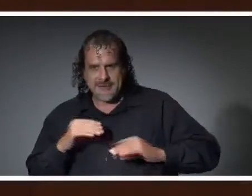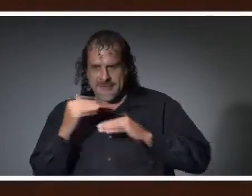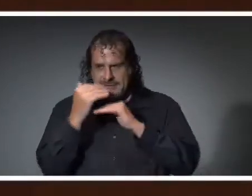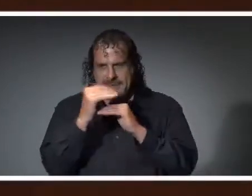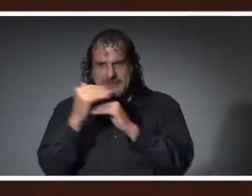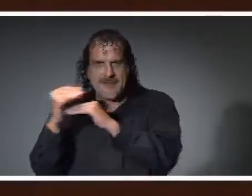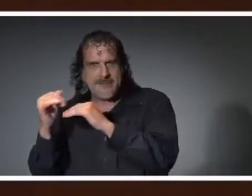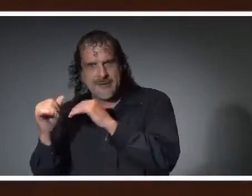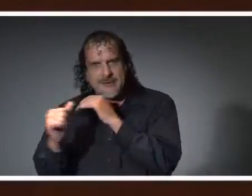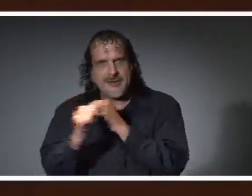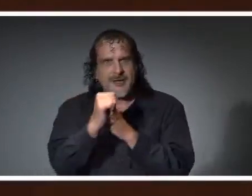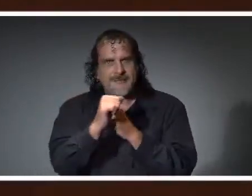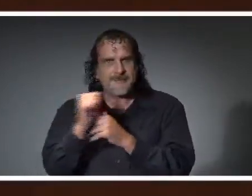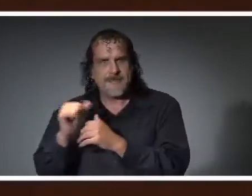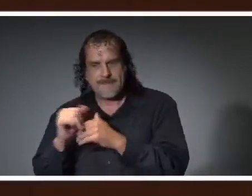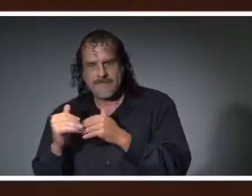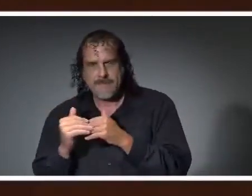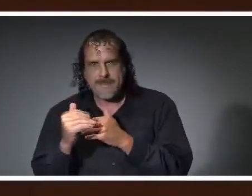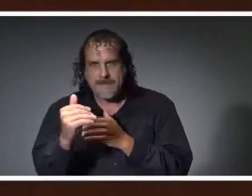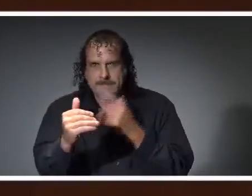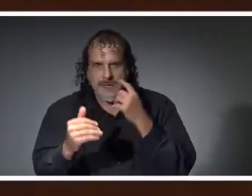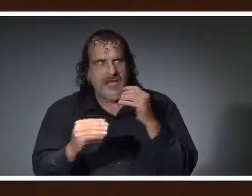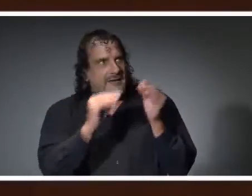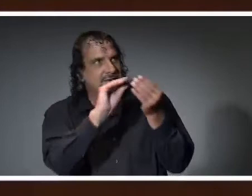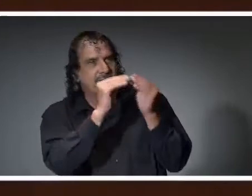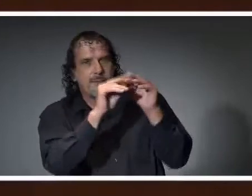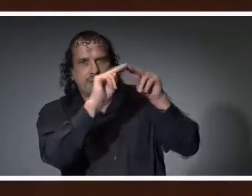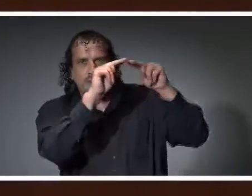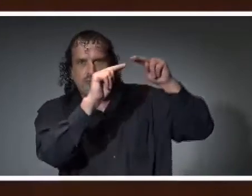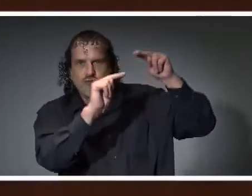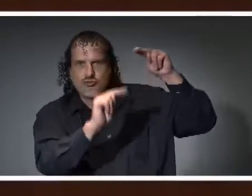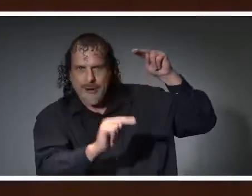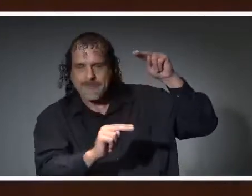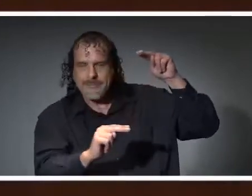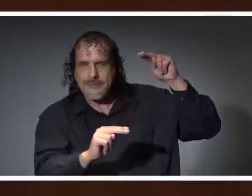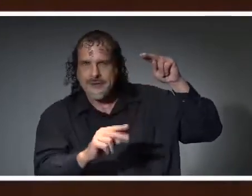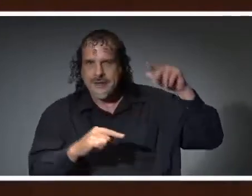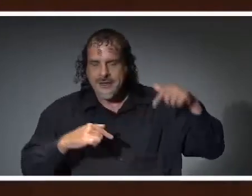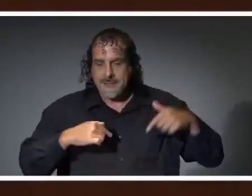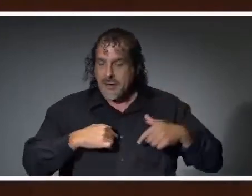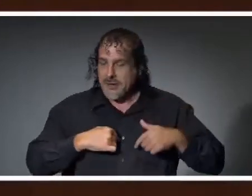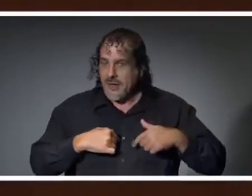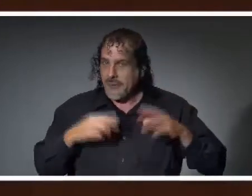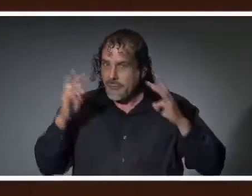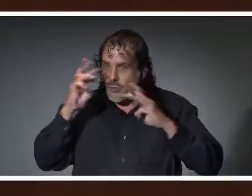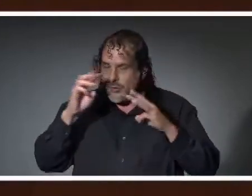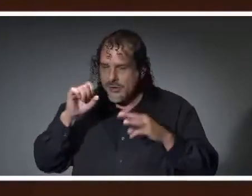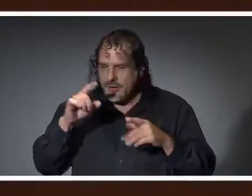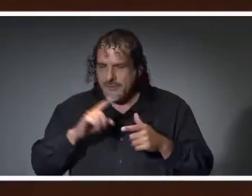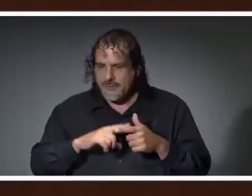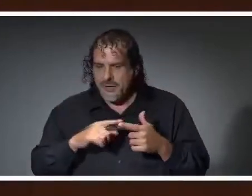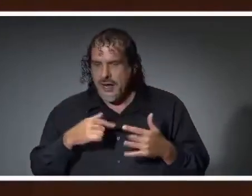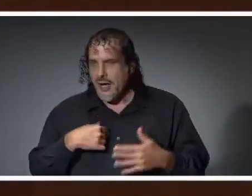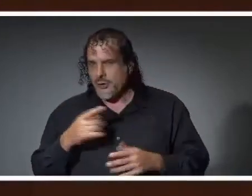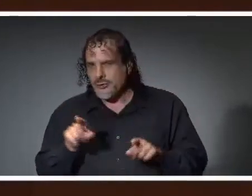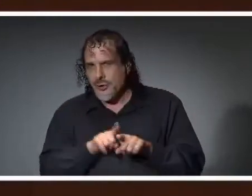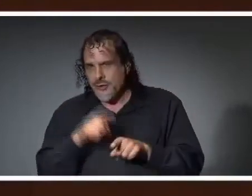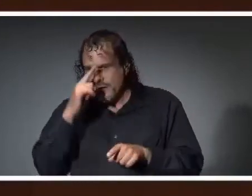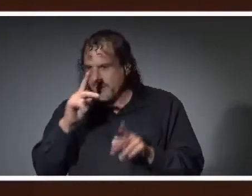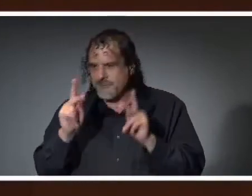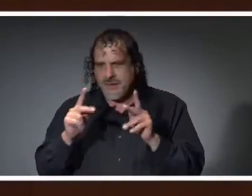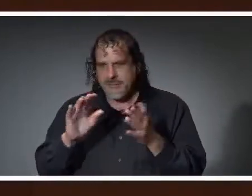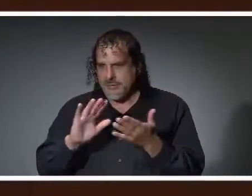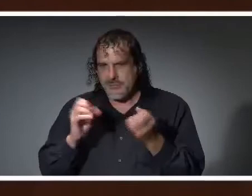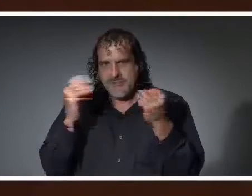risk going forward as our case numbers drop. So I am concerned, but I do think we also have that powerful force of people getting used to it